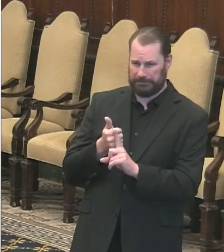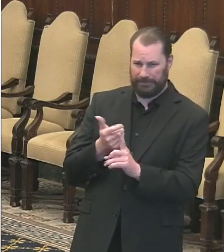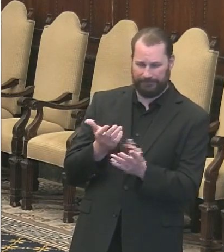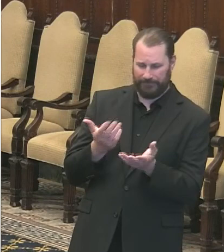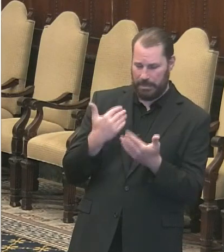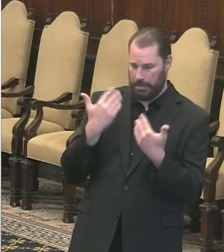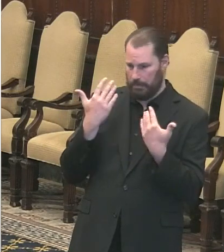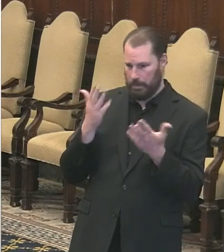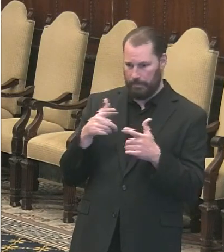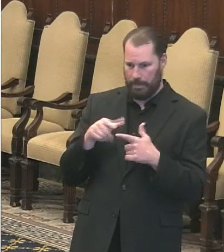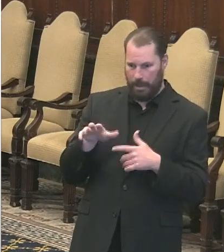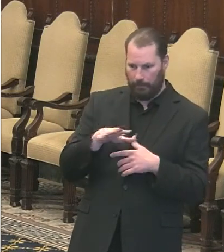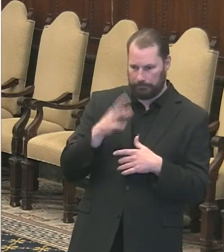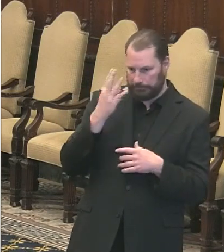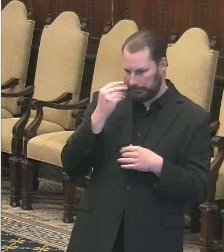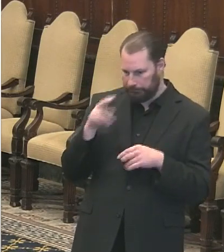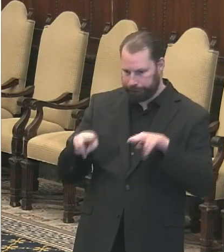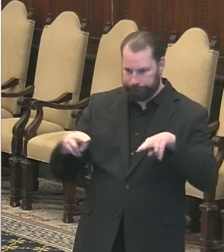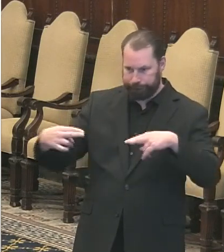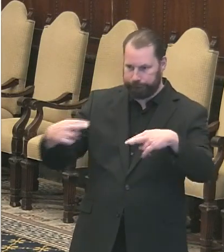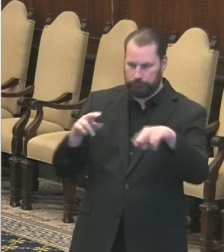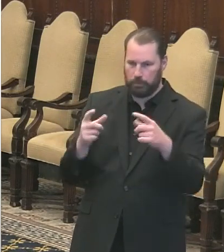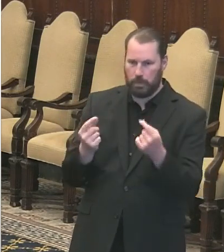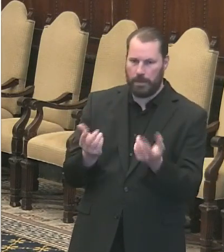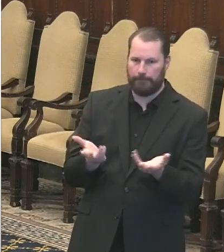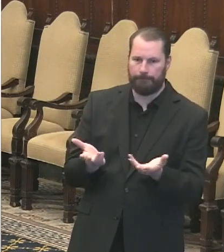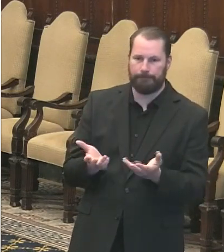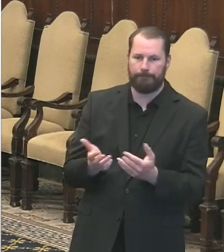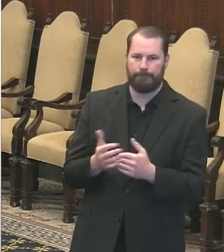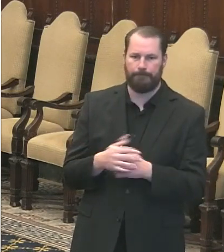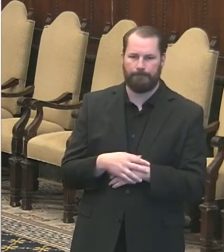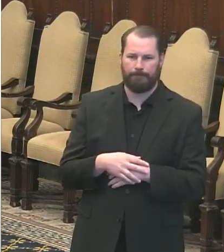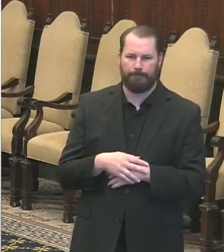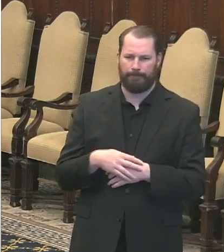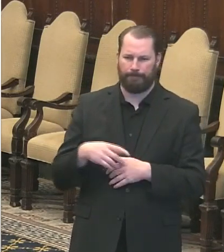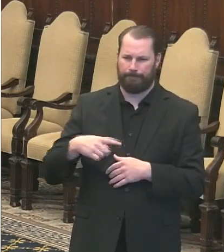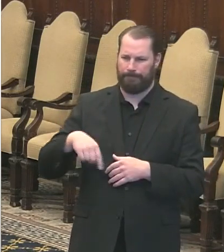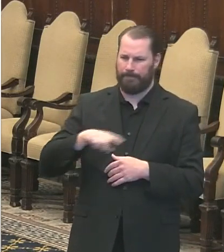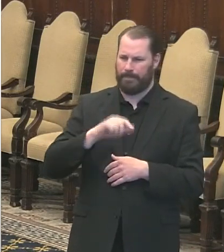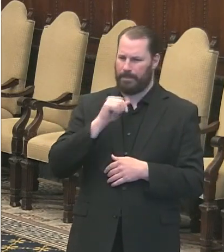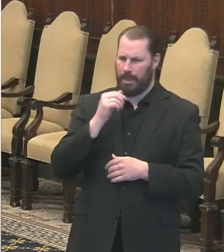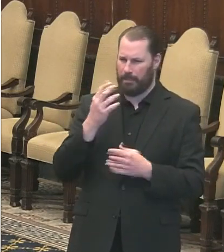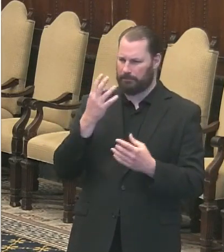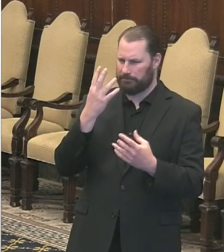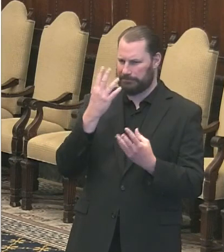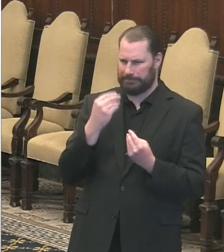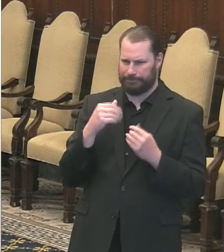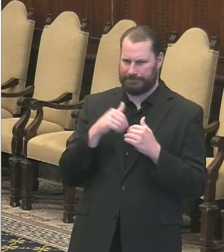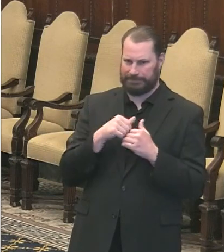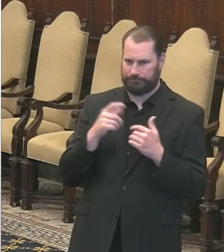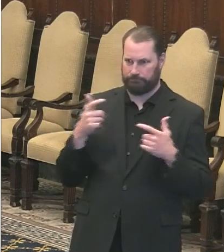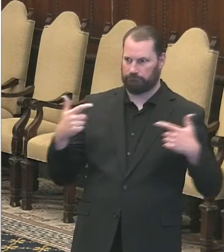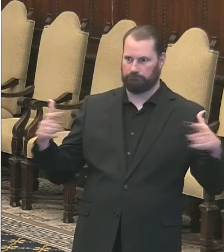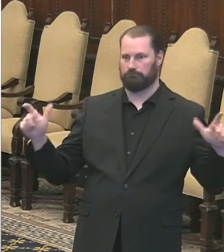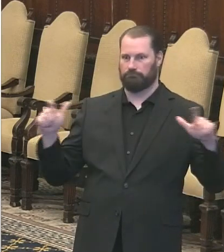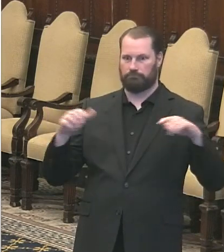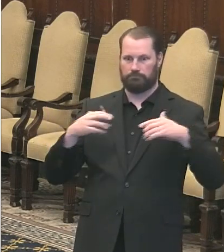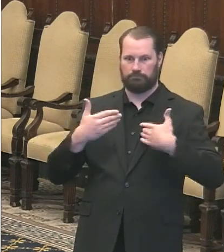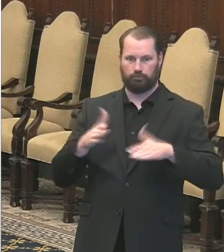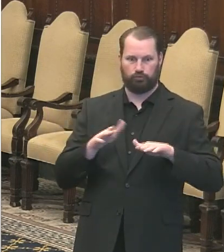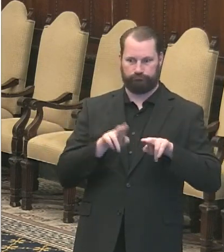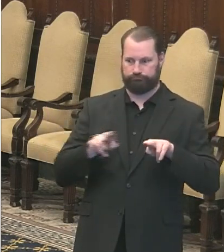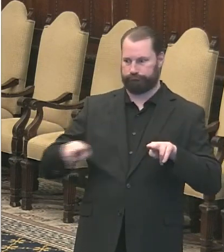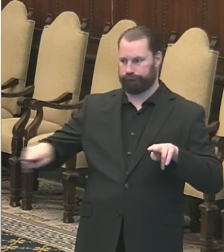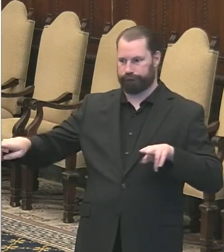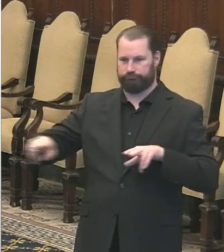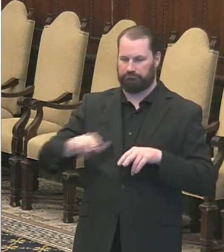it's not the entire jail. They're all sleeping in one big room. There are many of the individual cells. And so if they're in individual cells separated off, then they don't have the